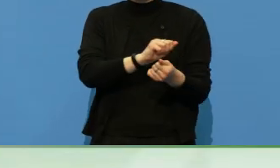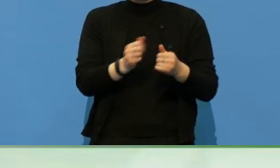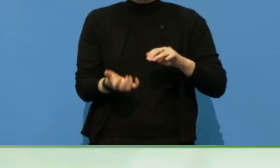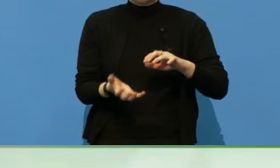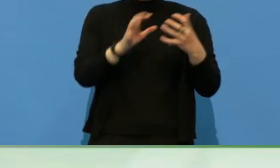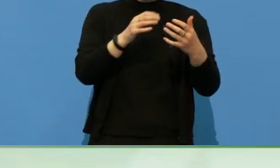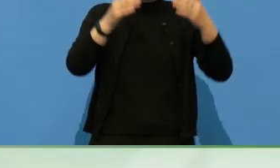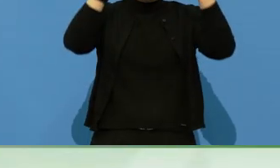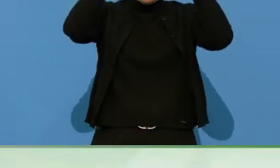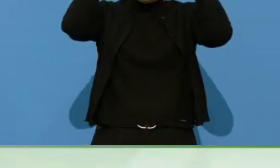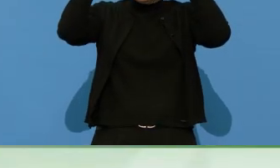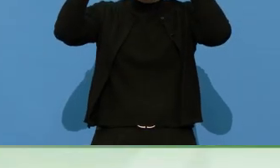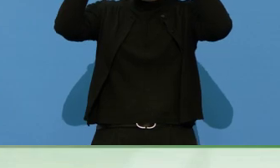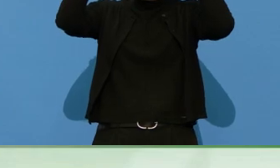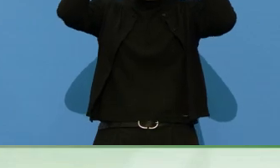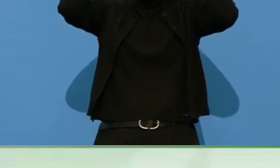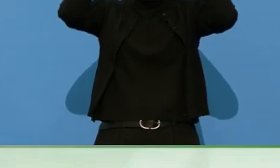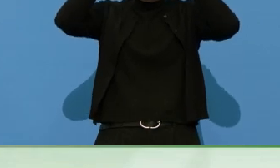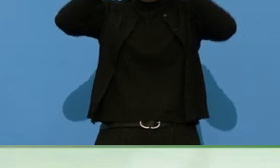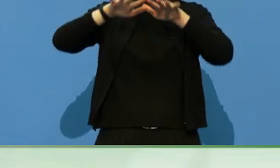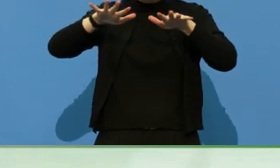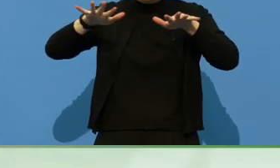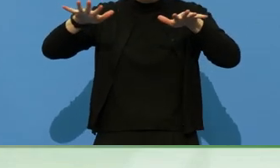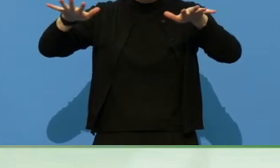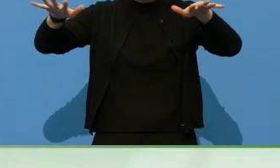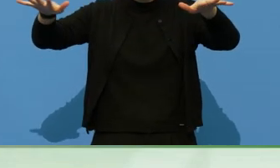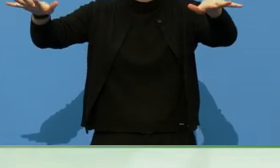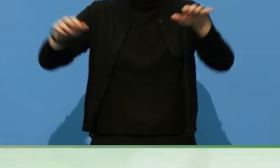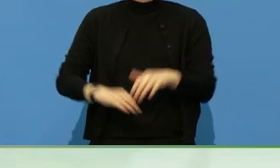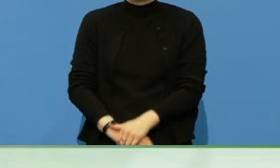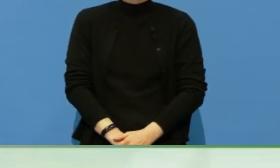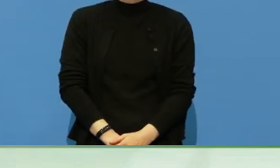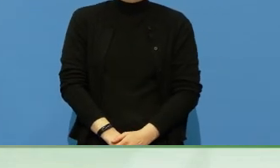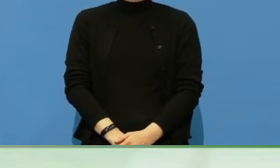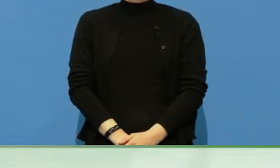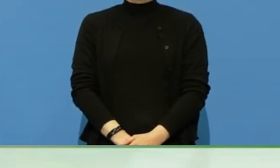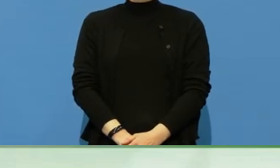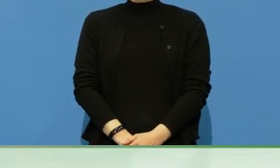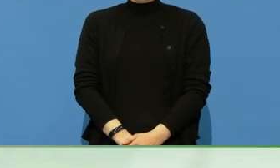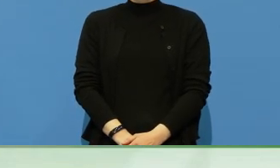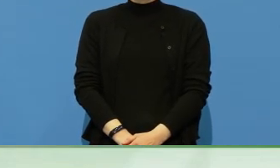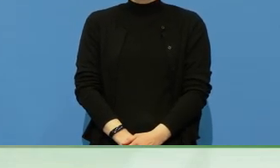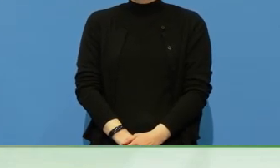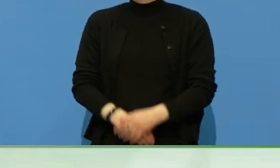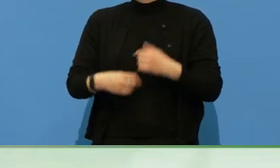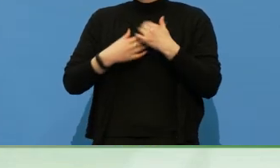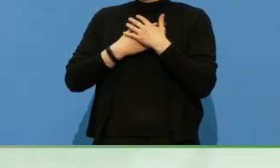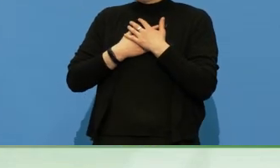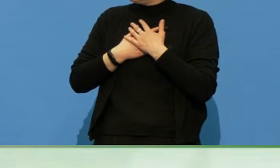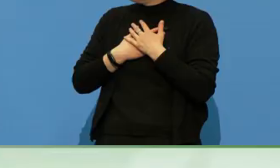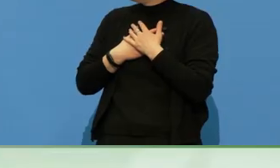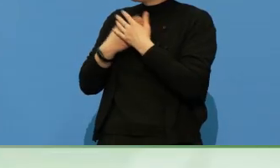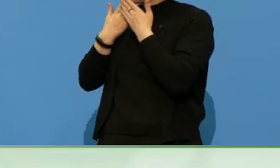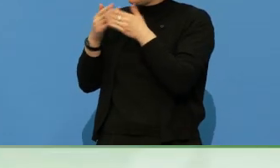knowledge and awareness, and that's where it all starts. So I'd like to thank my